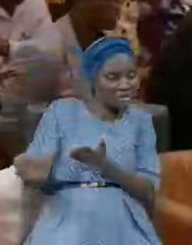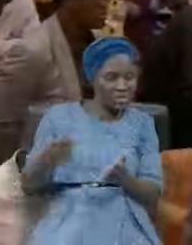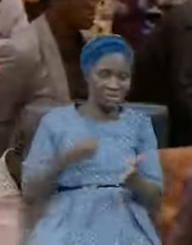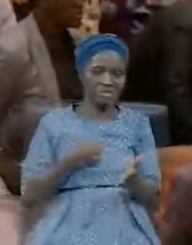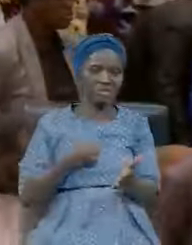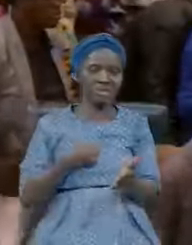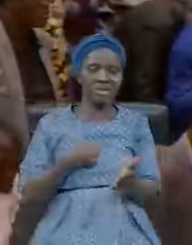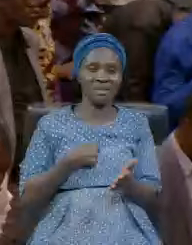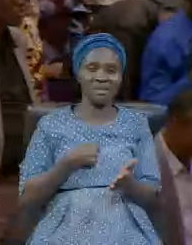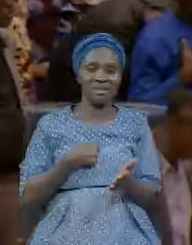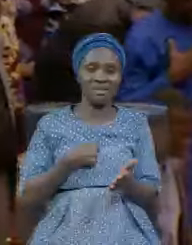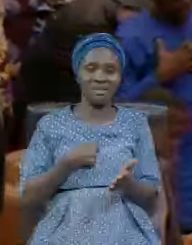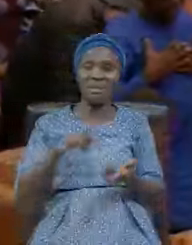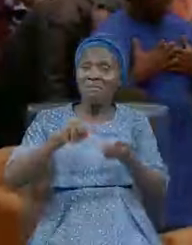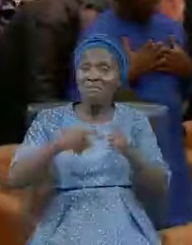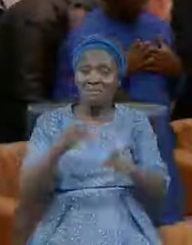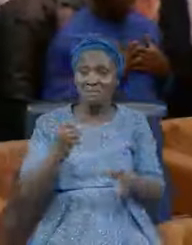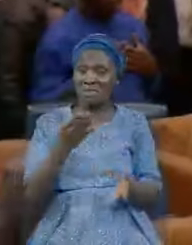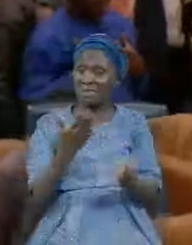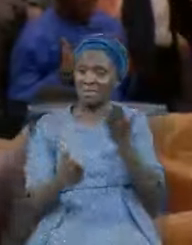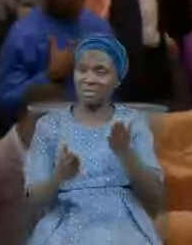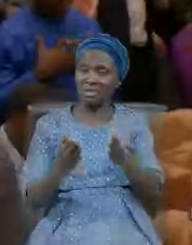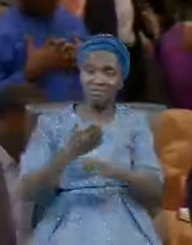Friends may turn,